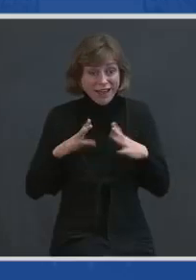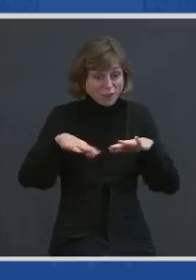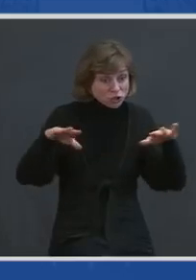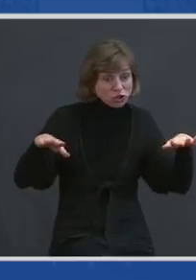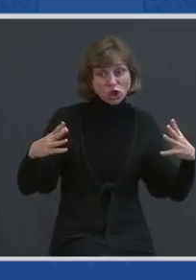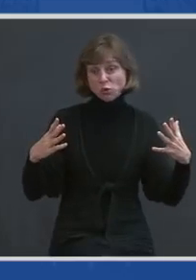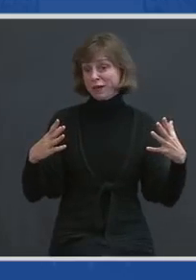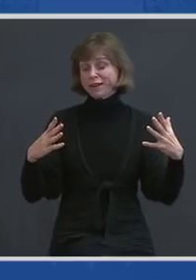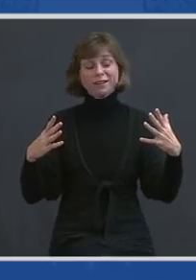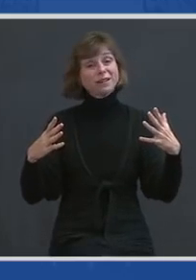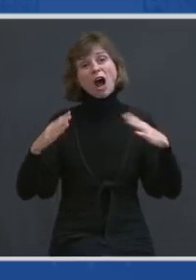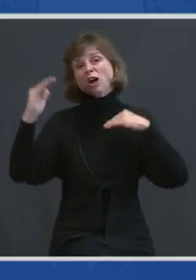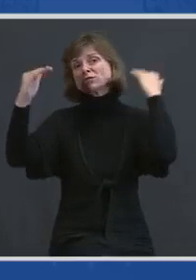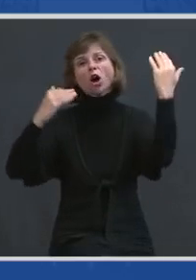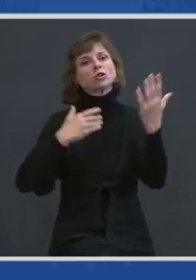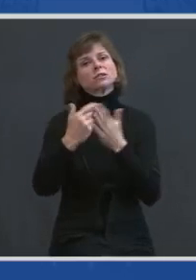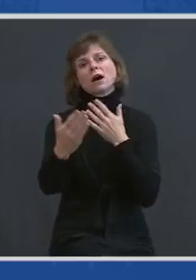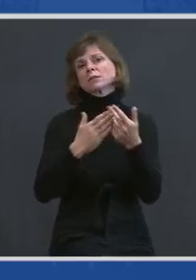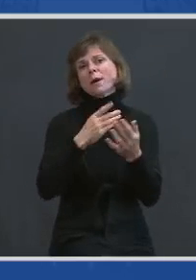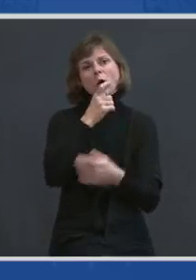you know. And